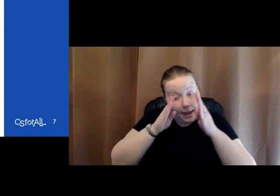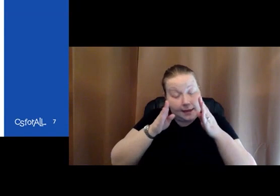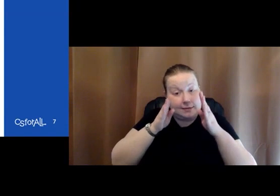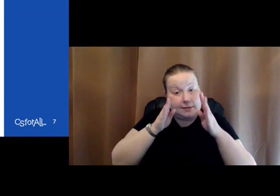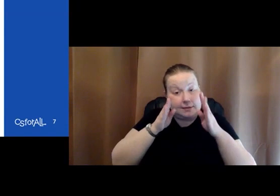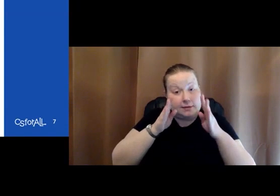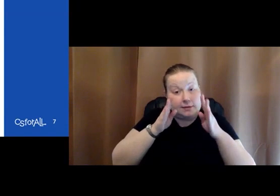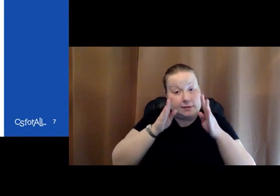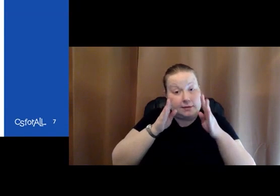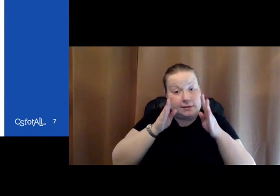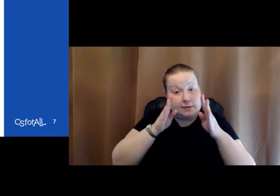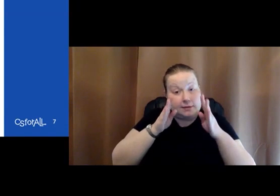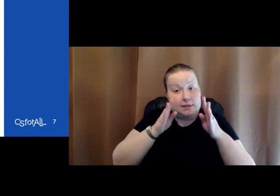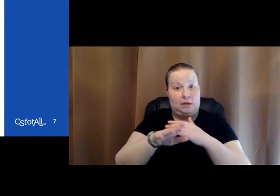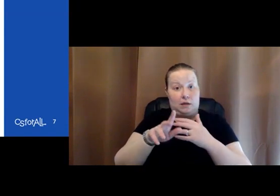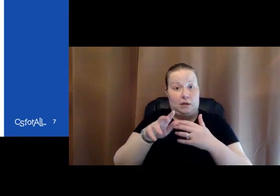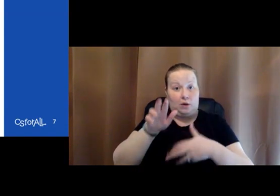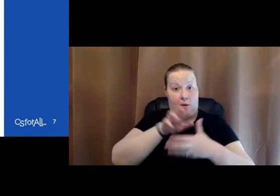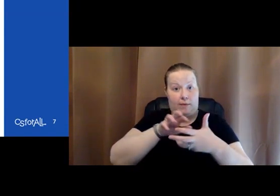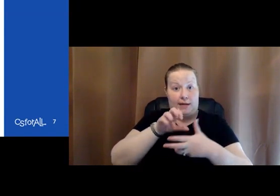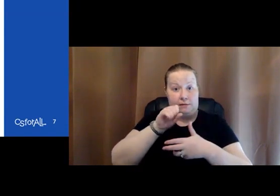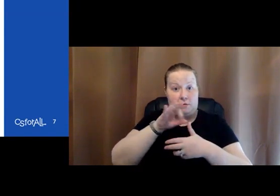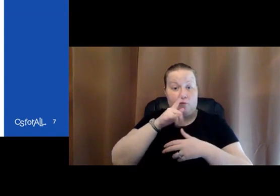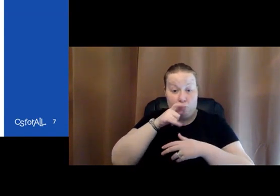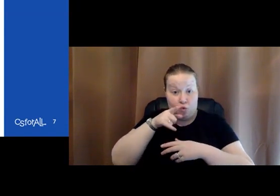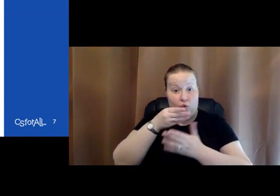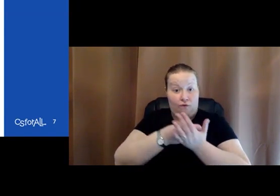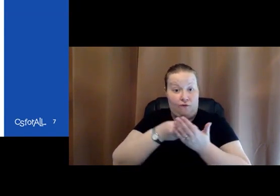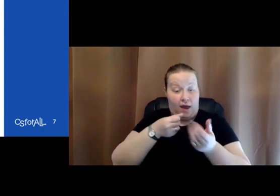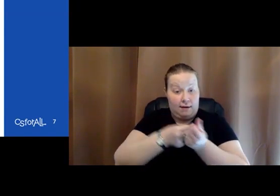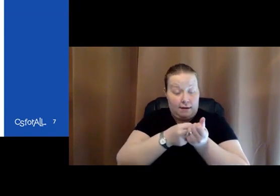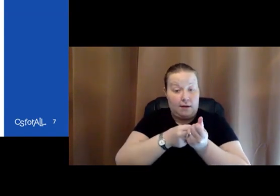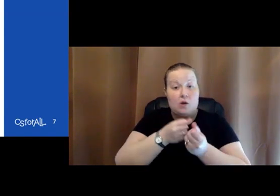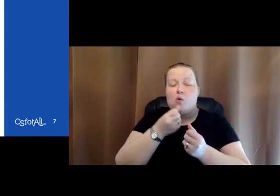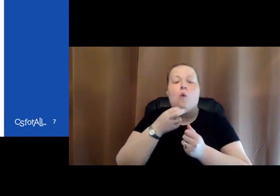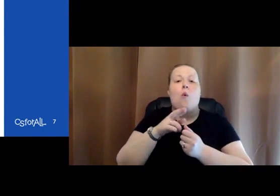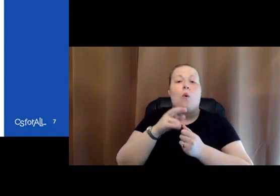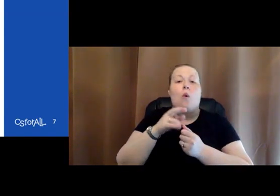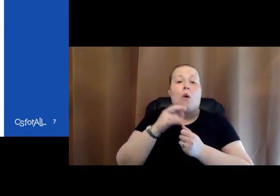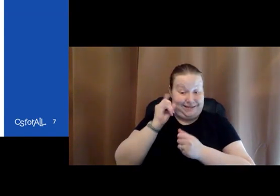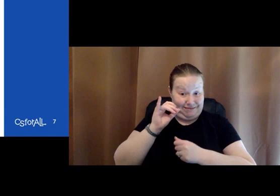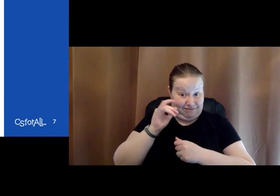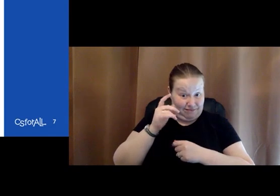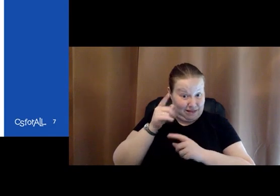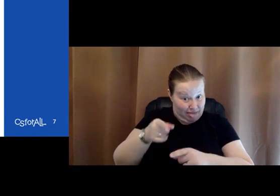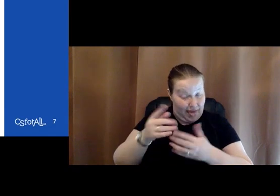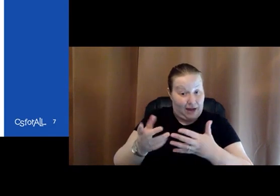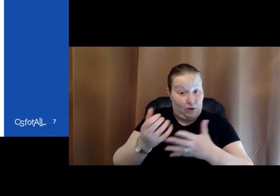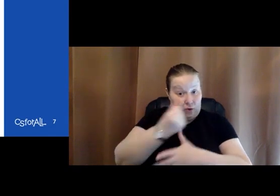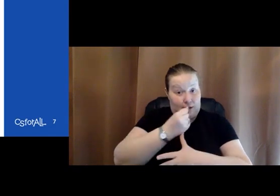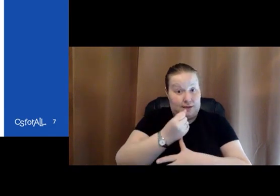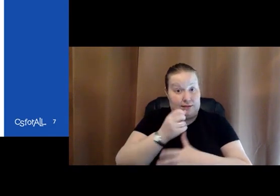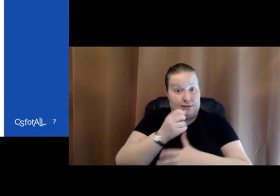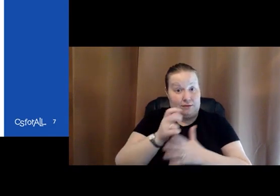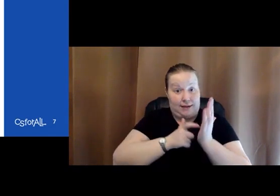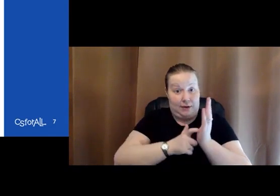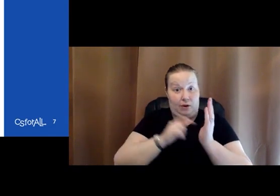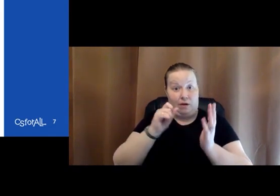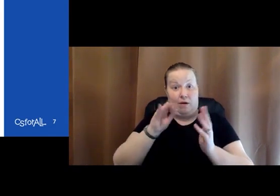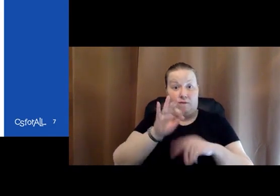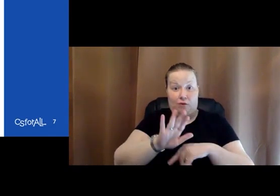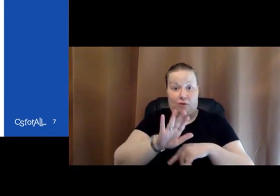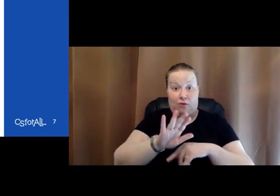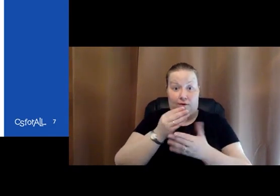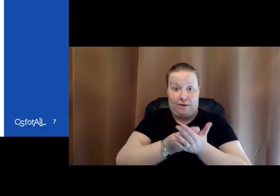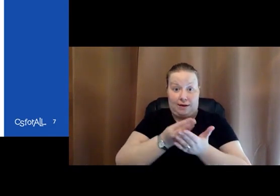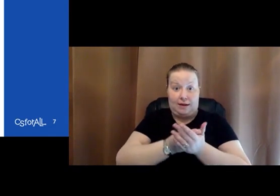accessibility accommodations of those you are funding? Or is that a criteria of your funding? And if you were,